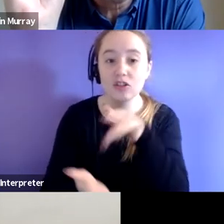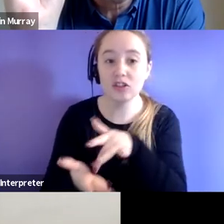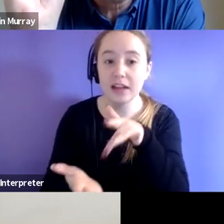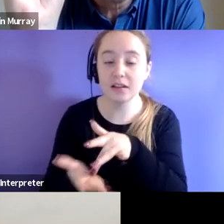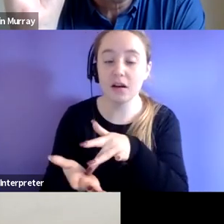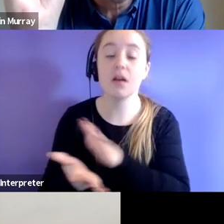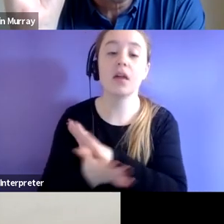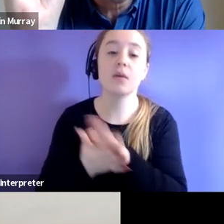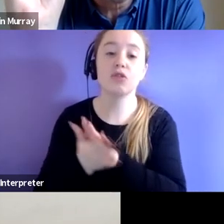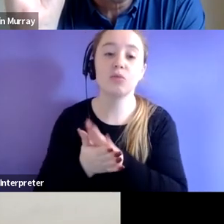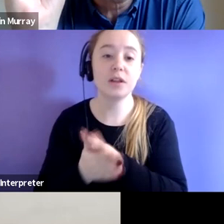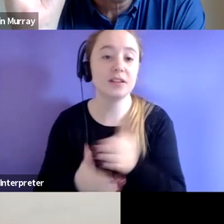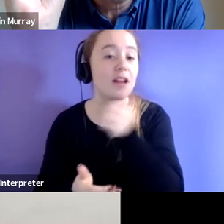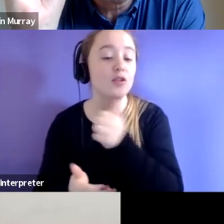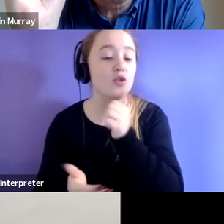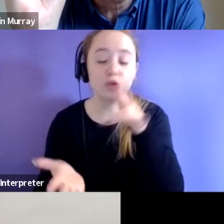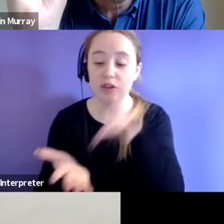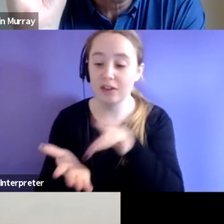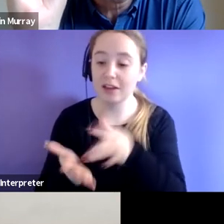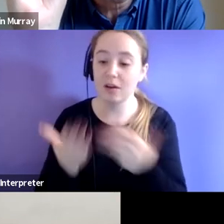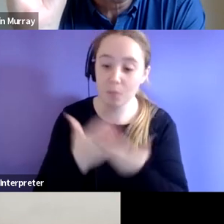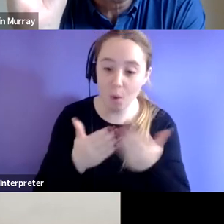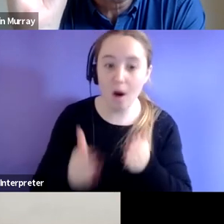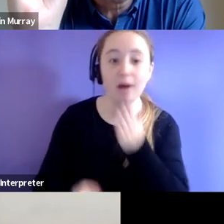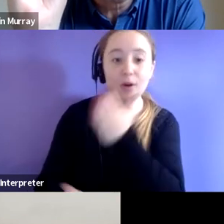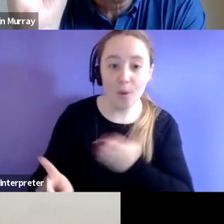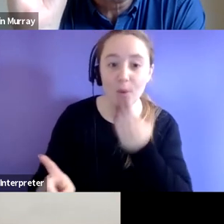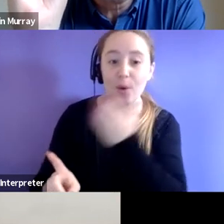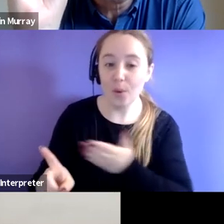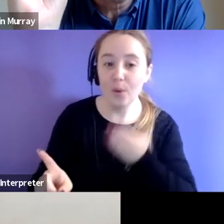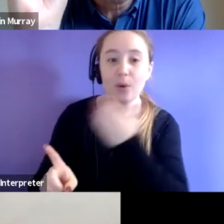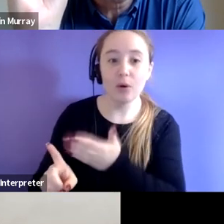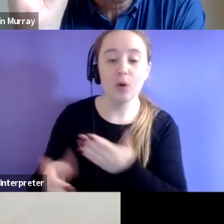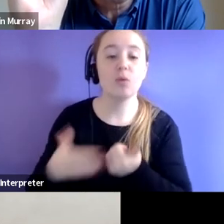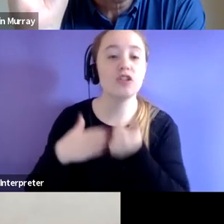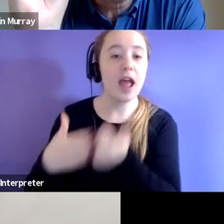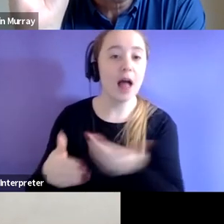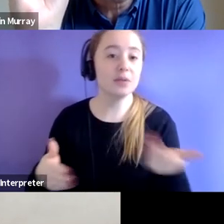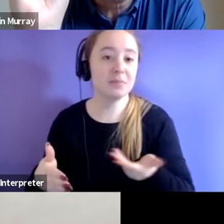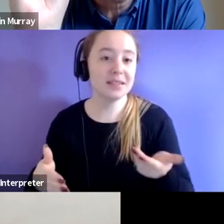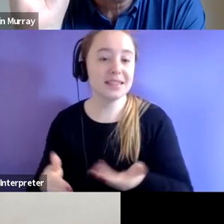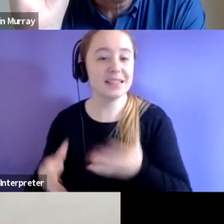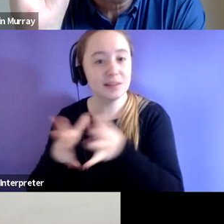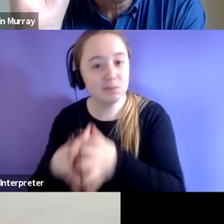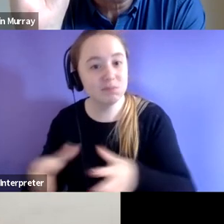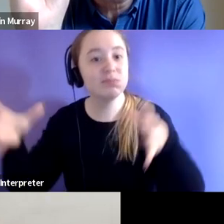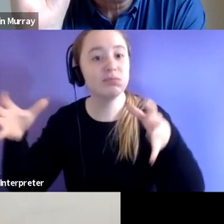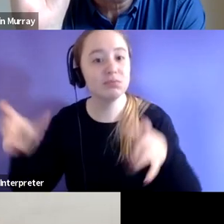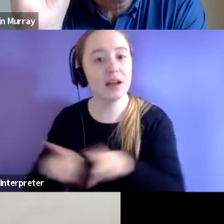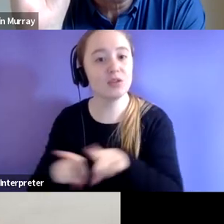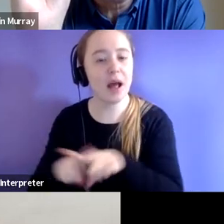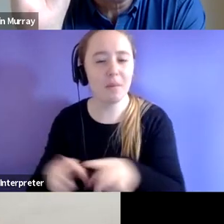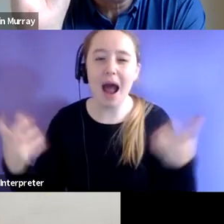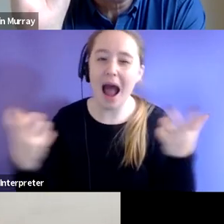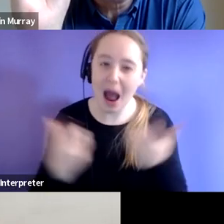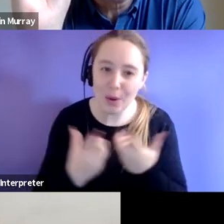therefore the use of that centre, and therefore helping more businesses to thrive there. How could we do that?